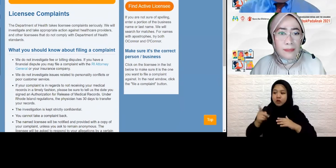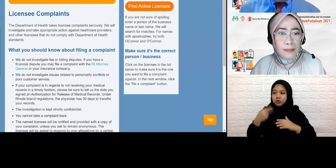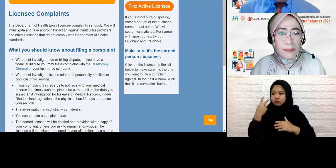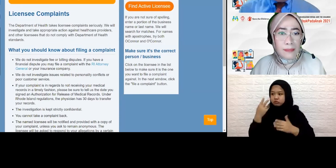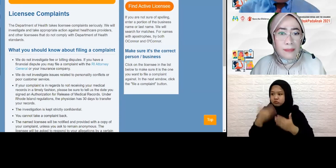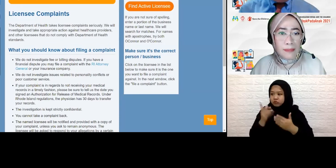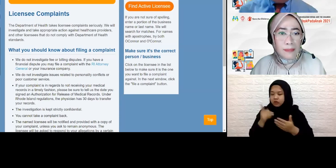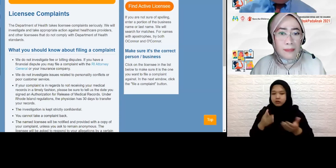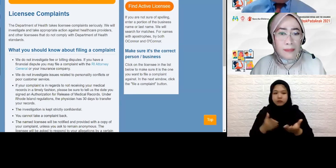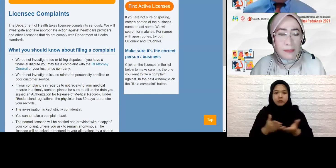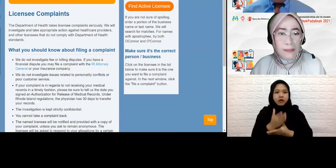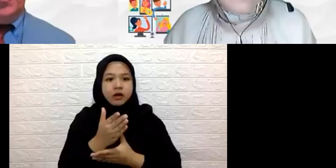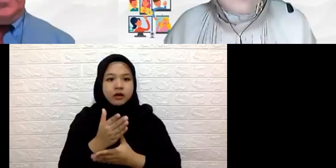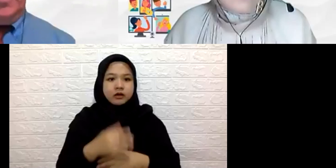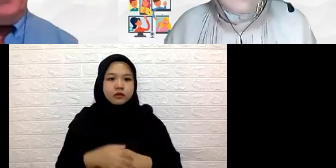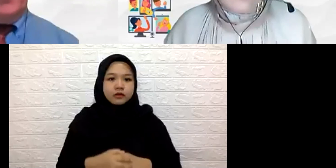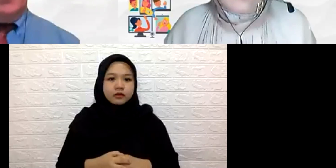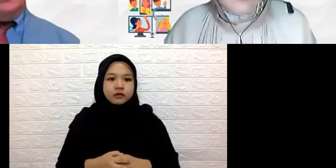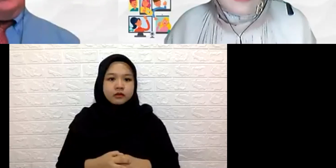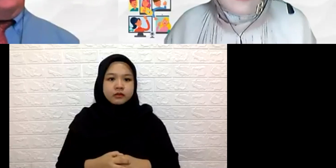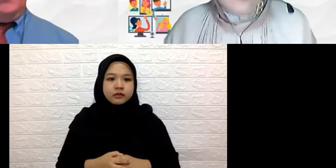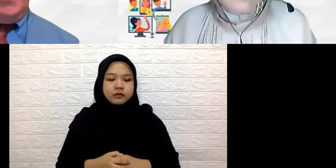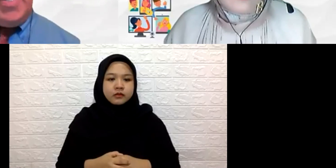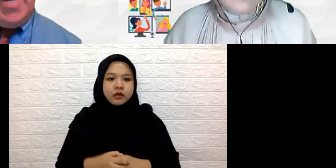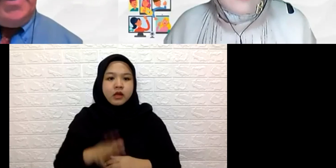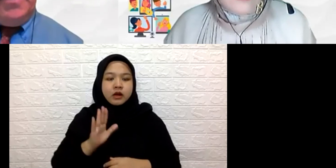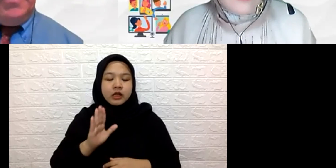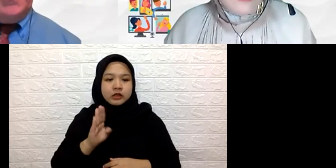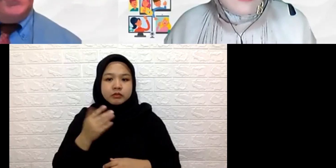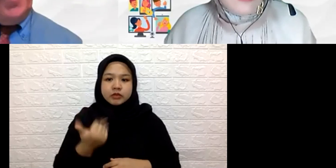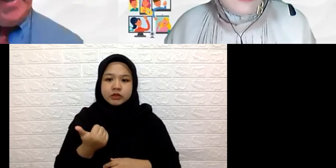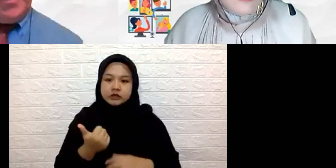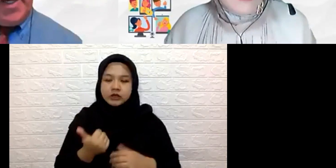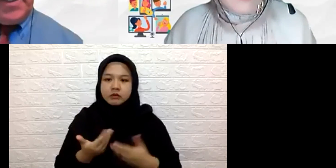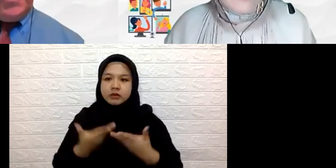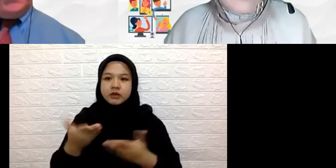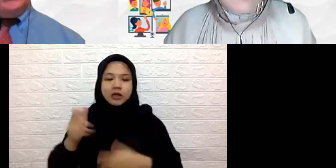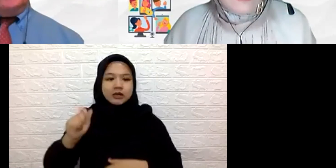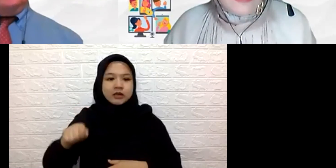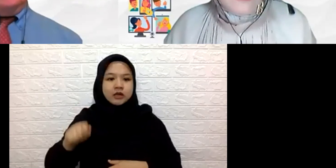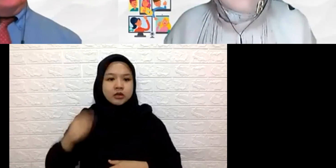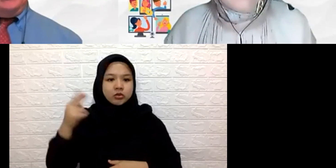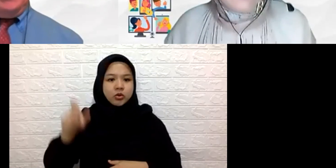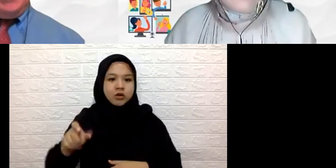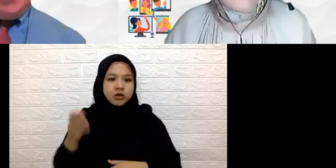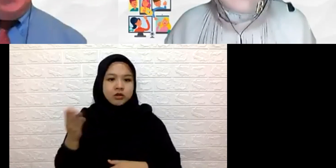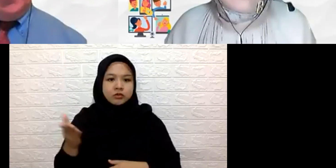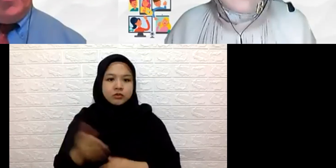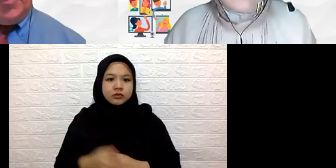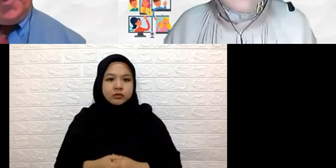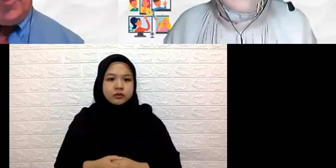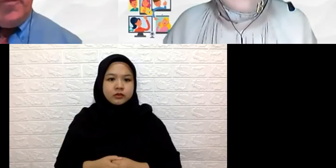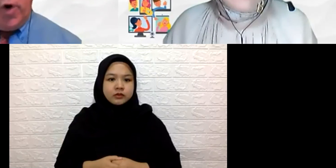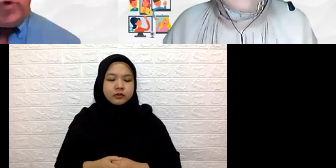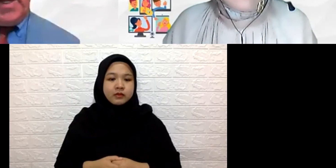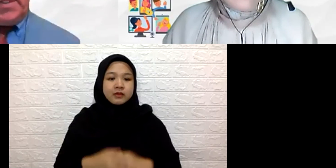licensing board can sanction the social worker. They can suspend a license. They can,